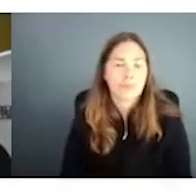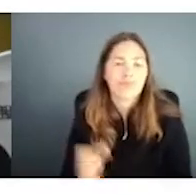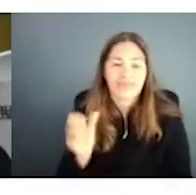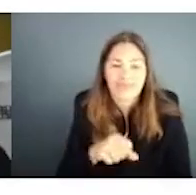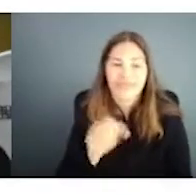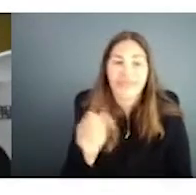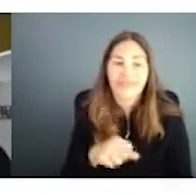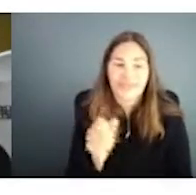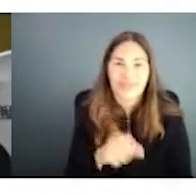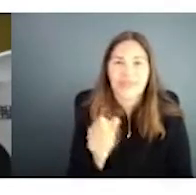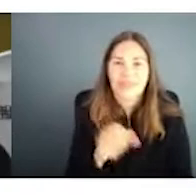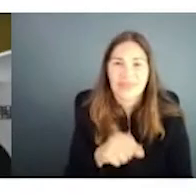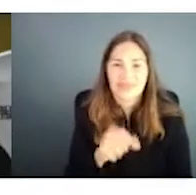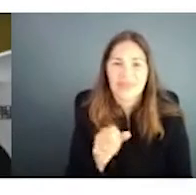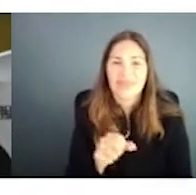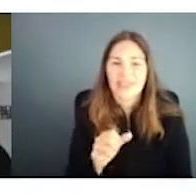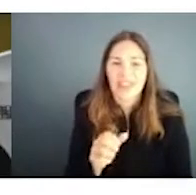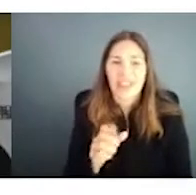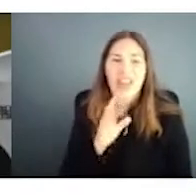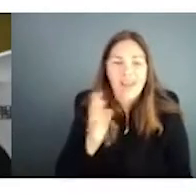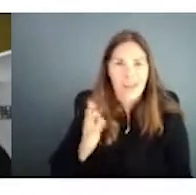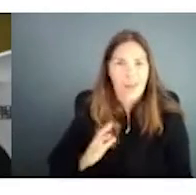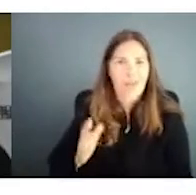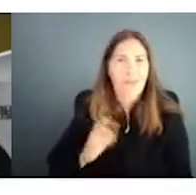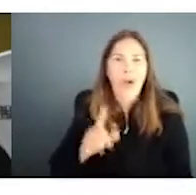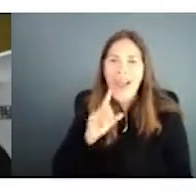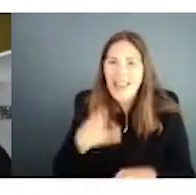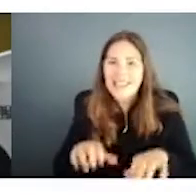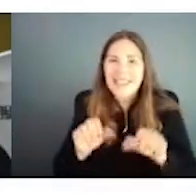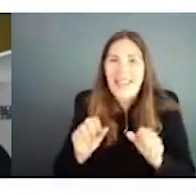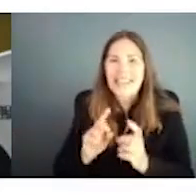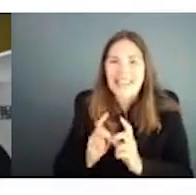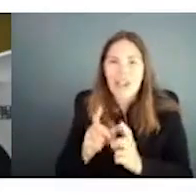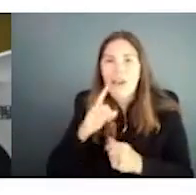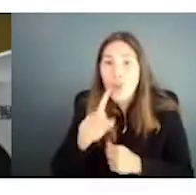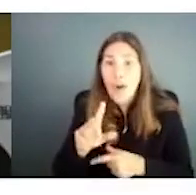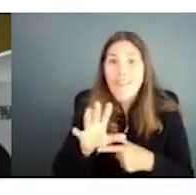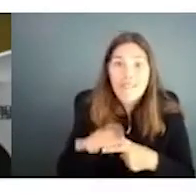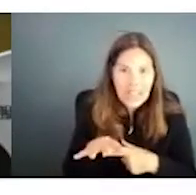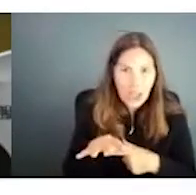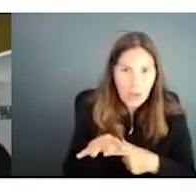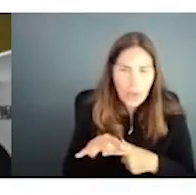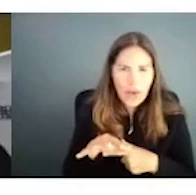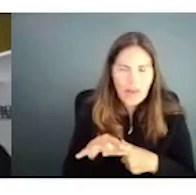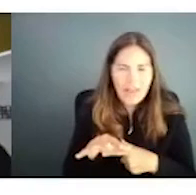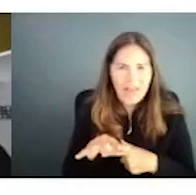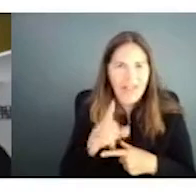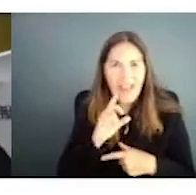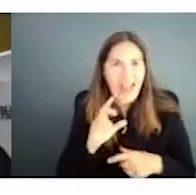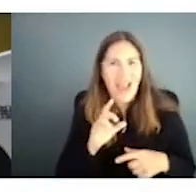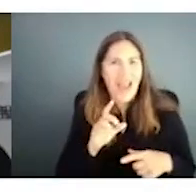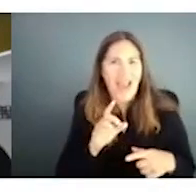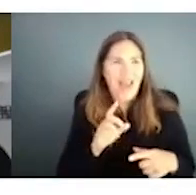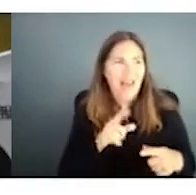Yes. So in the old days, you had to take digital before video. I can get 400 kids that want to take